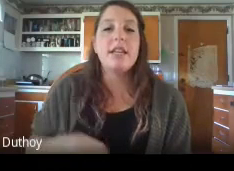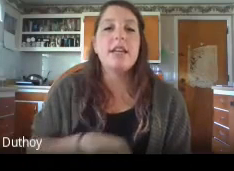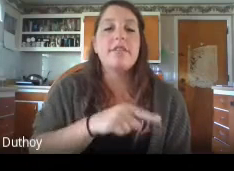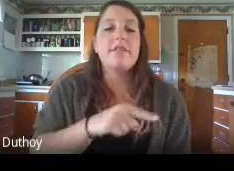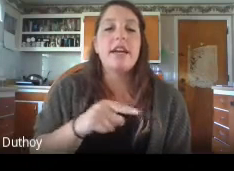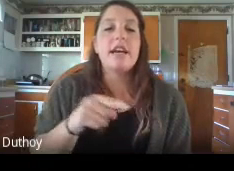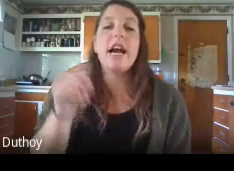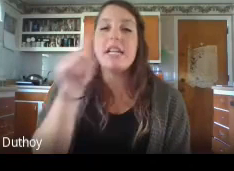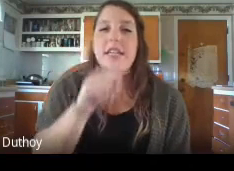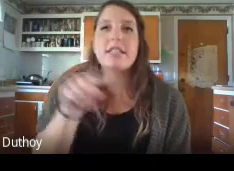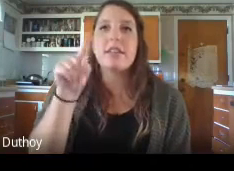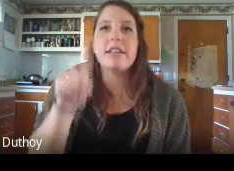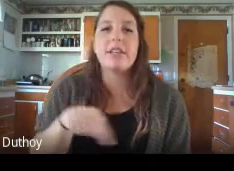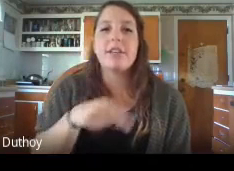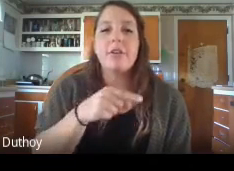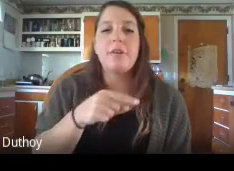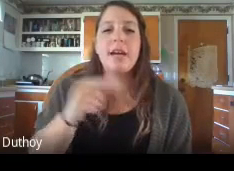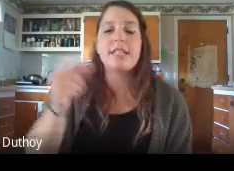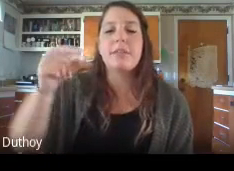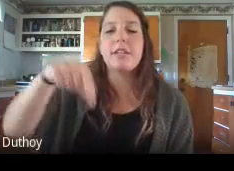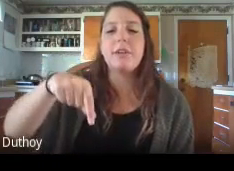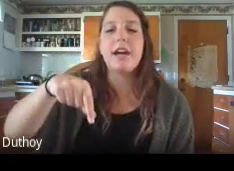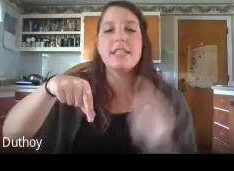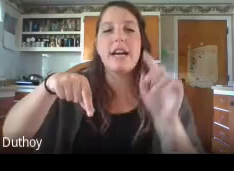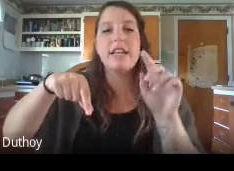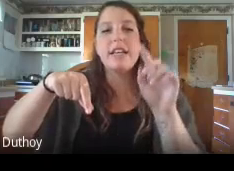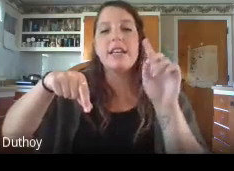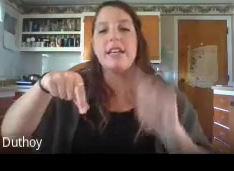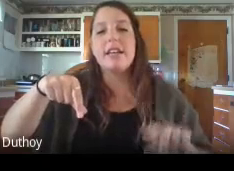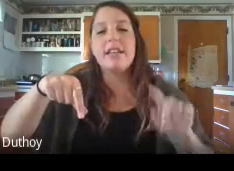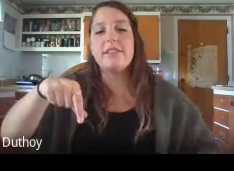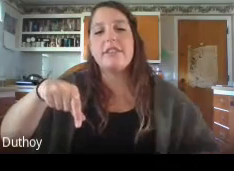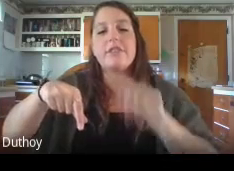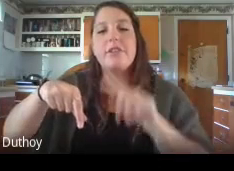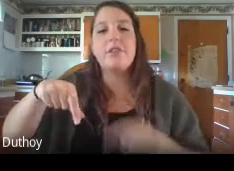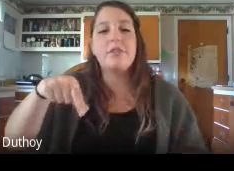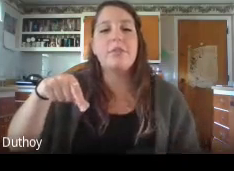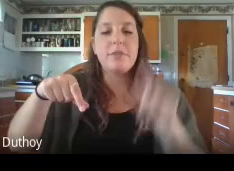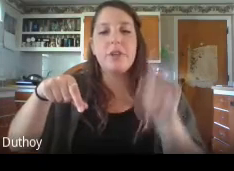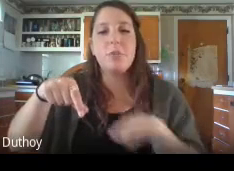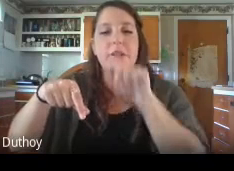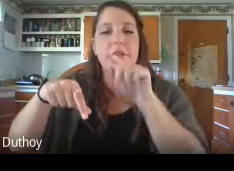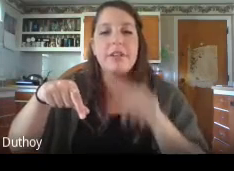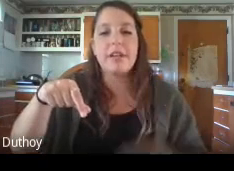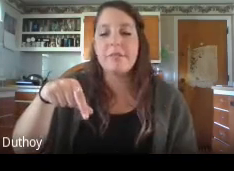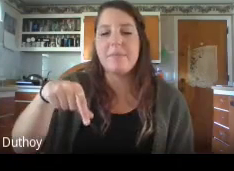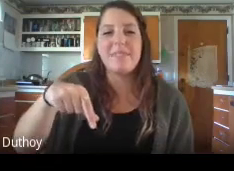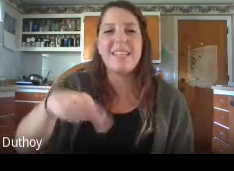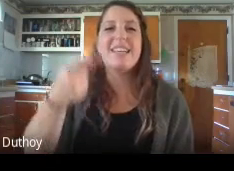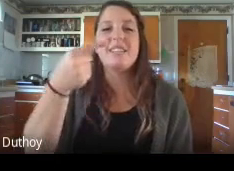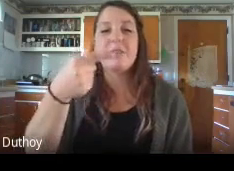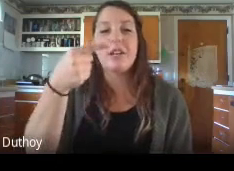G, right? It kind of does look like a Q, except the Q has that little cupey little